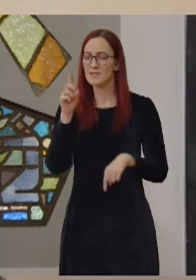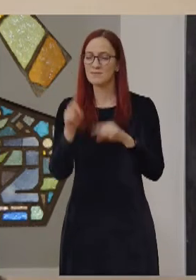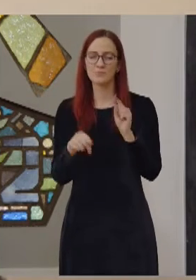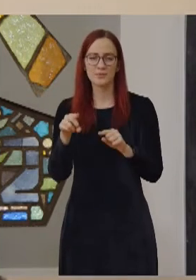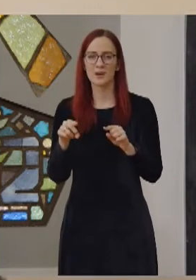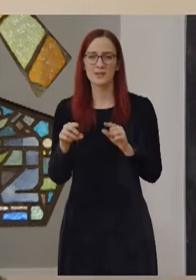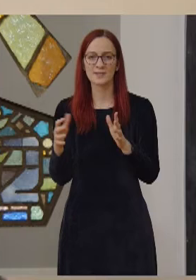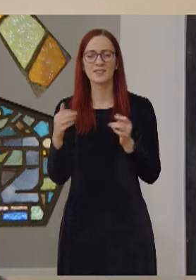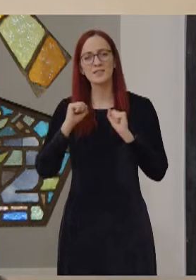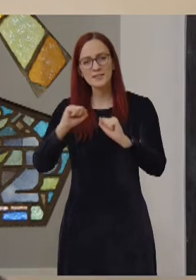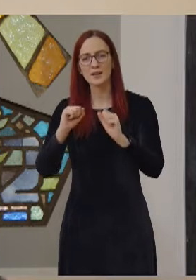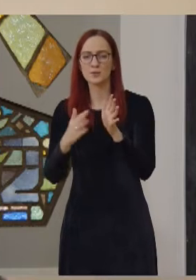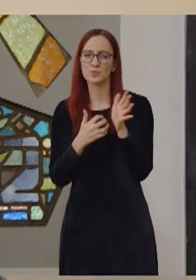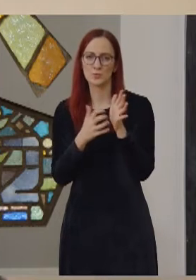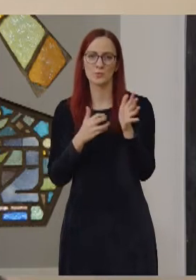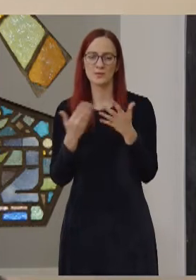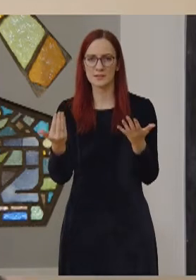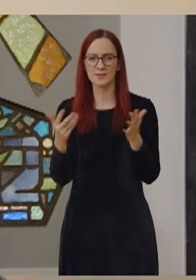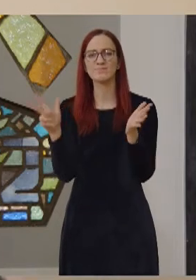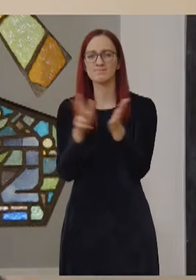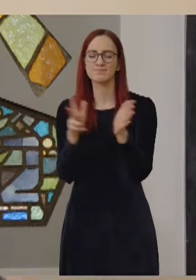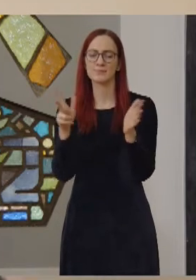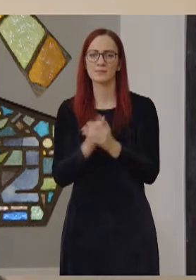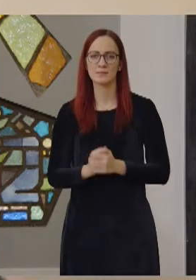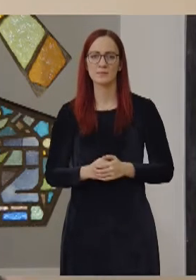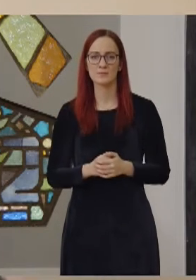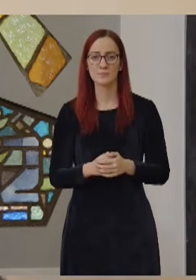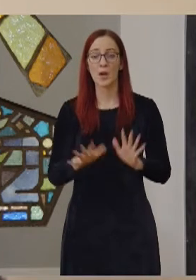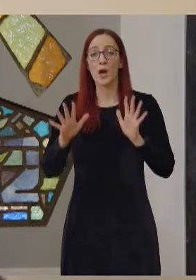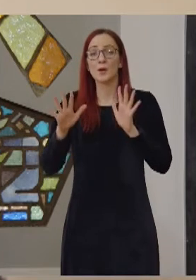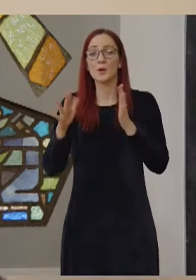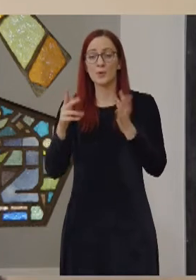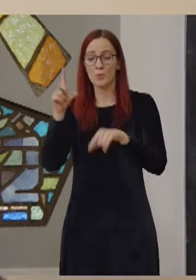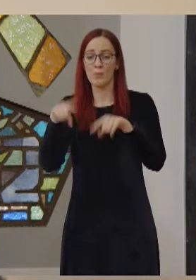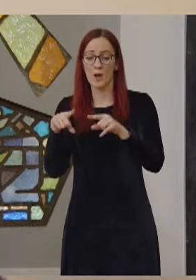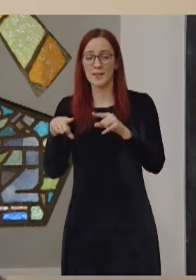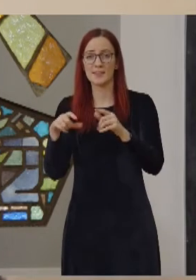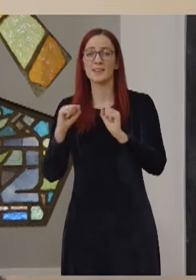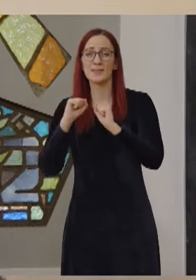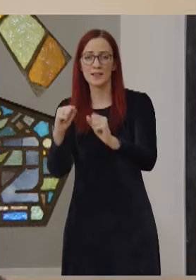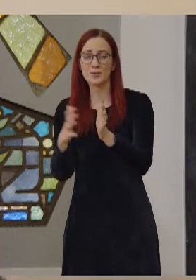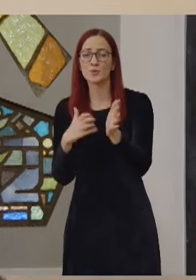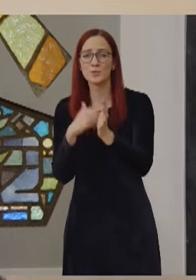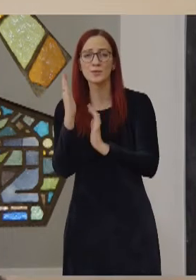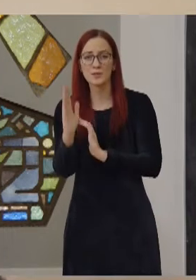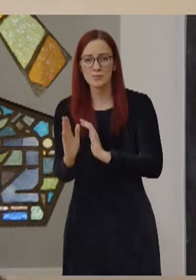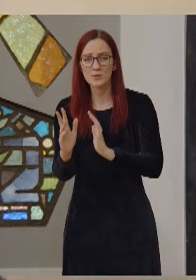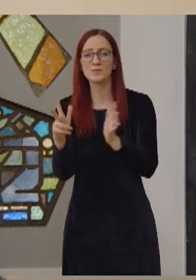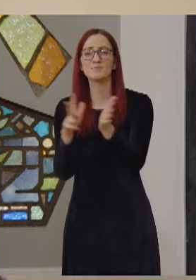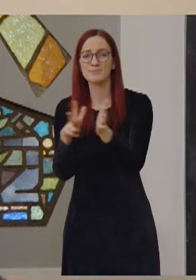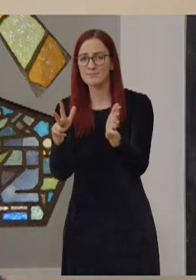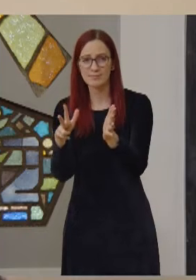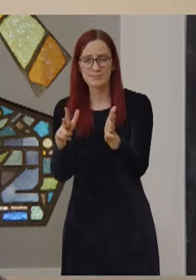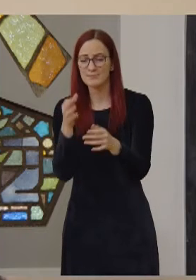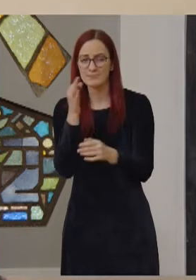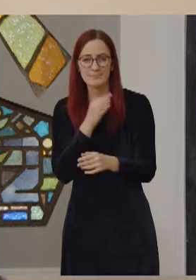in order to hear what each member of the Seimas of Parliament thinks of the Istanbul Convention. So as long as we don't have the political will and the courage